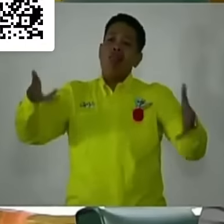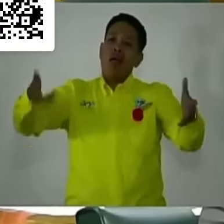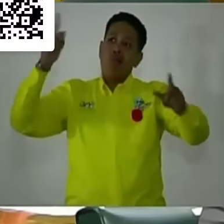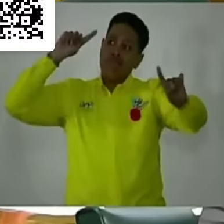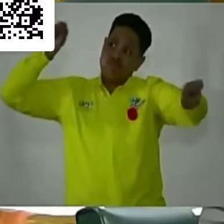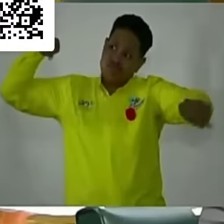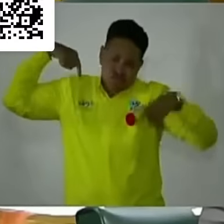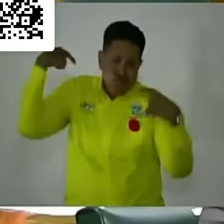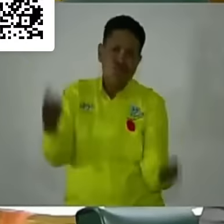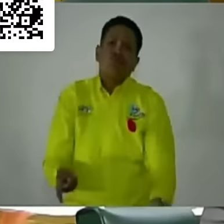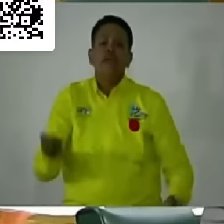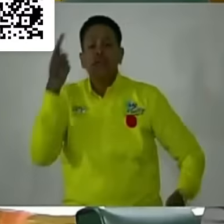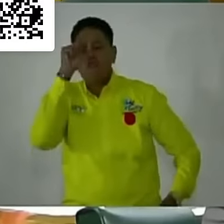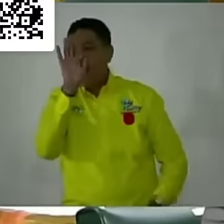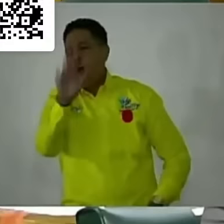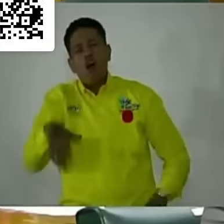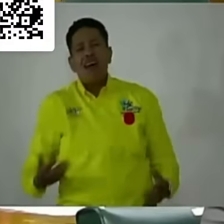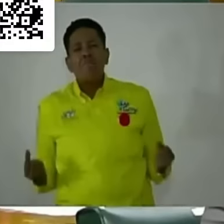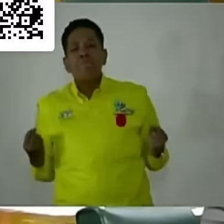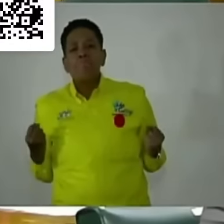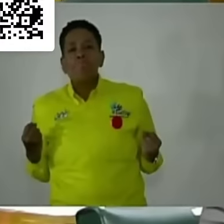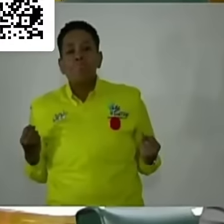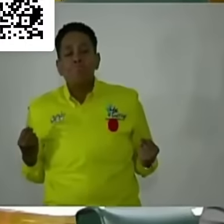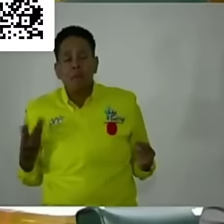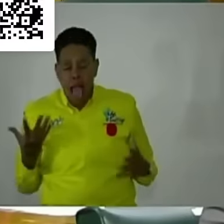condition for decades.